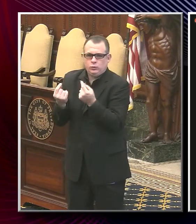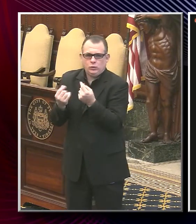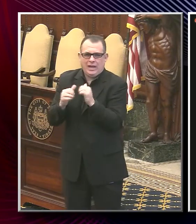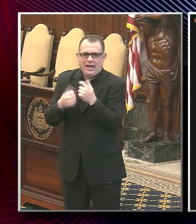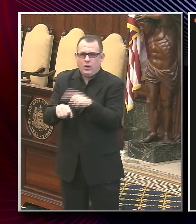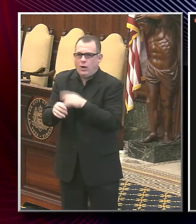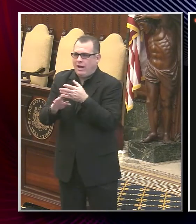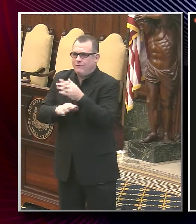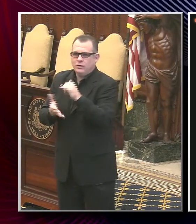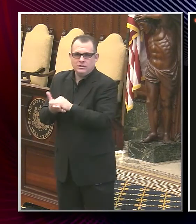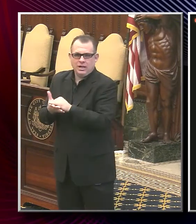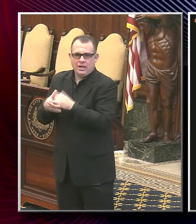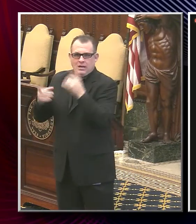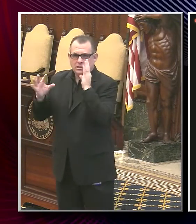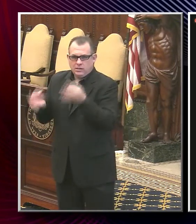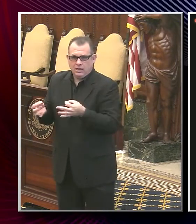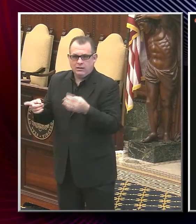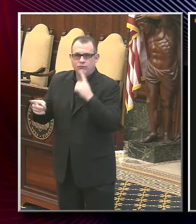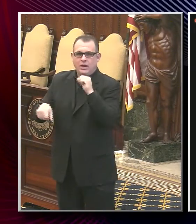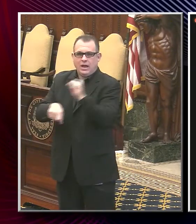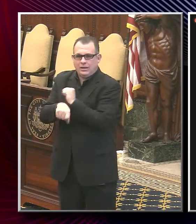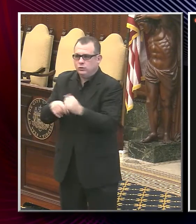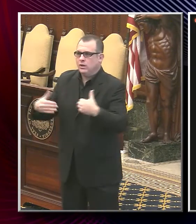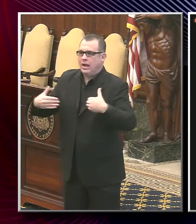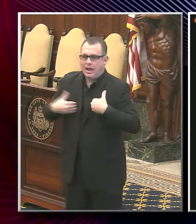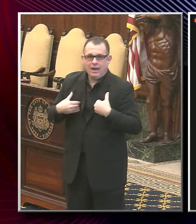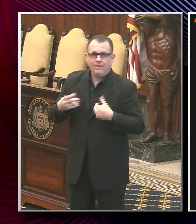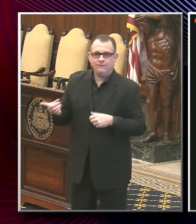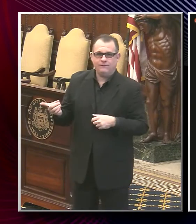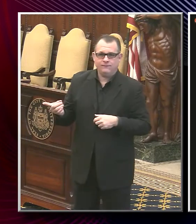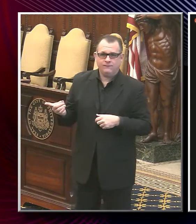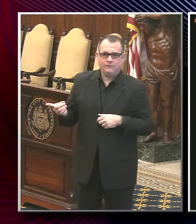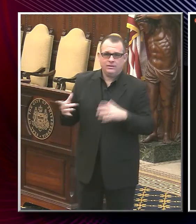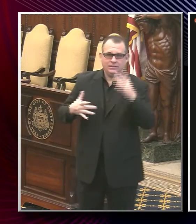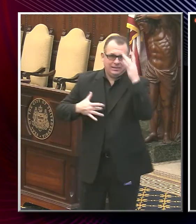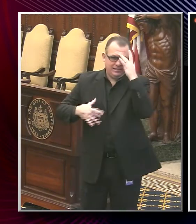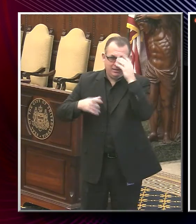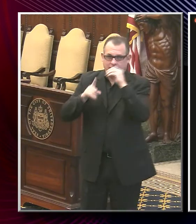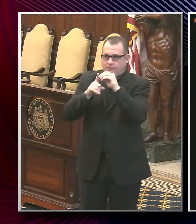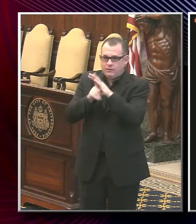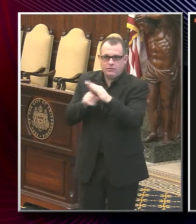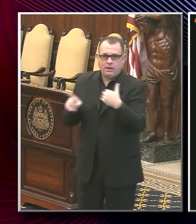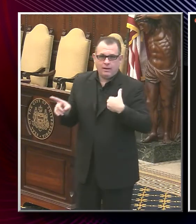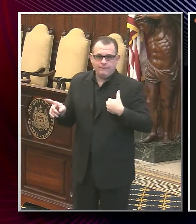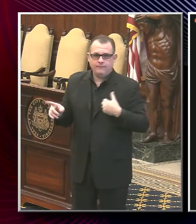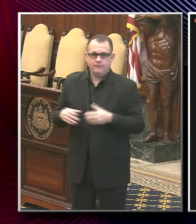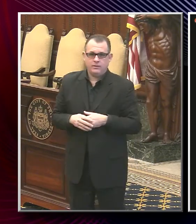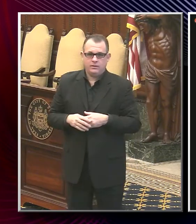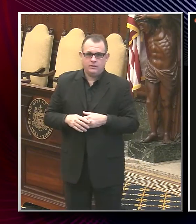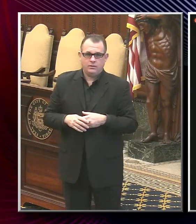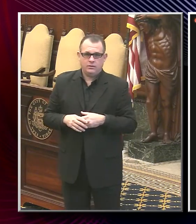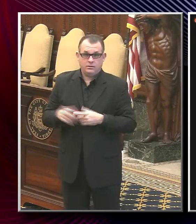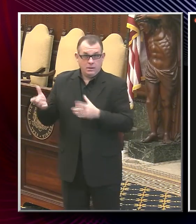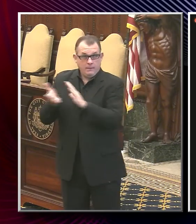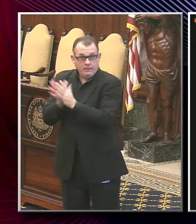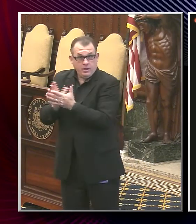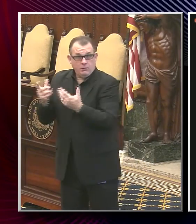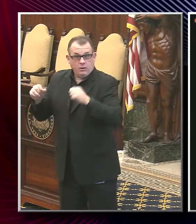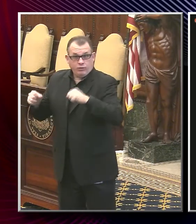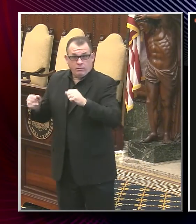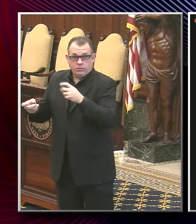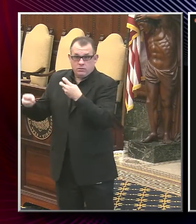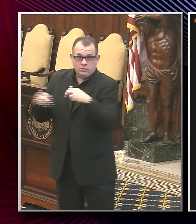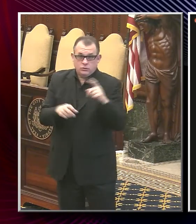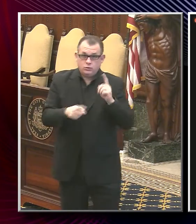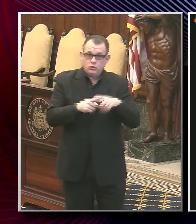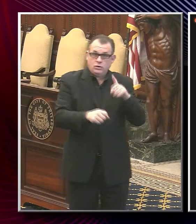long after that do you find out whether or not they have the virus, or do they move from probable